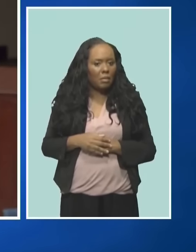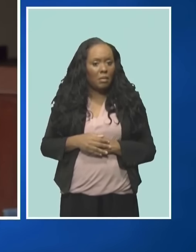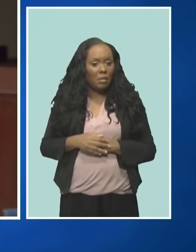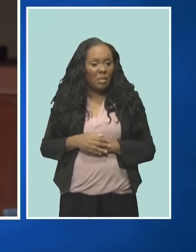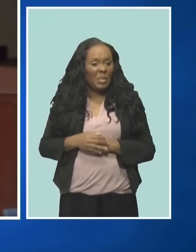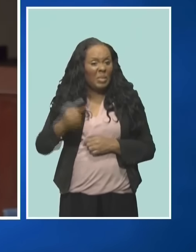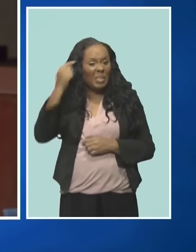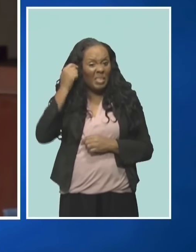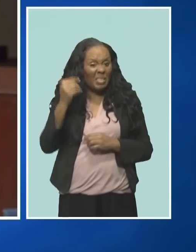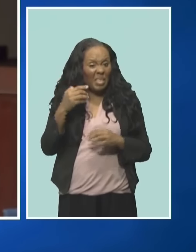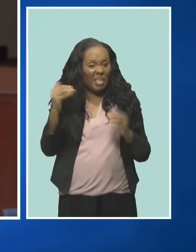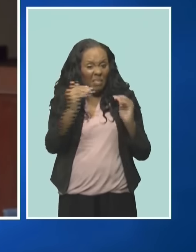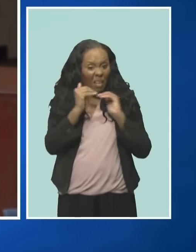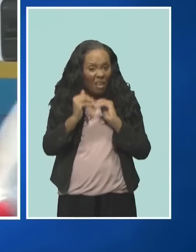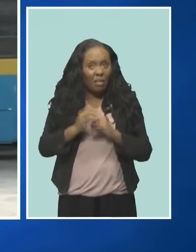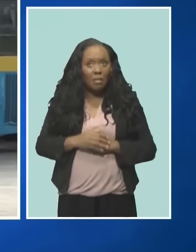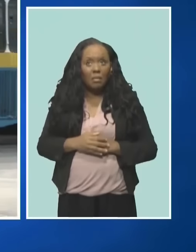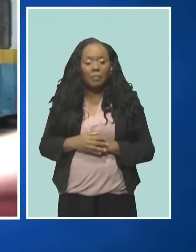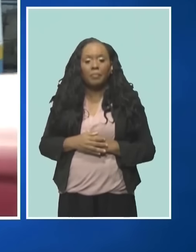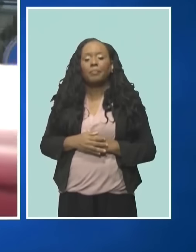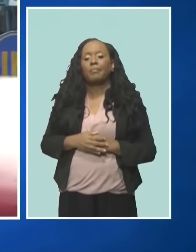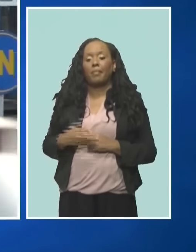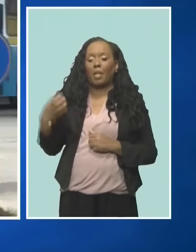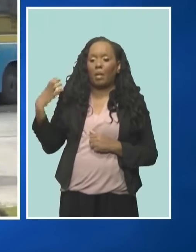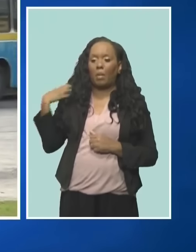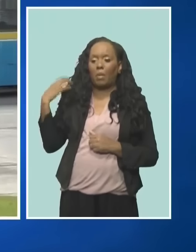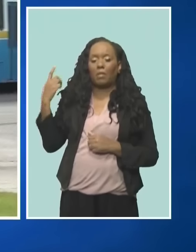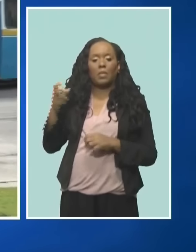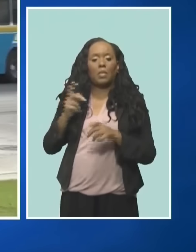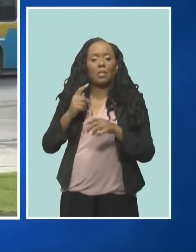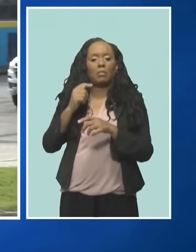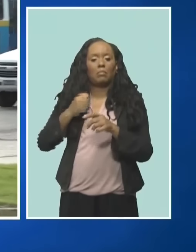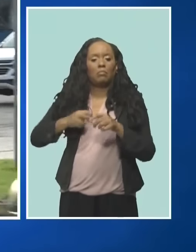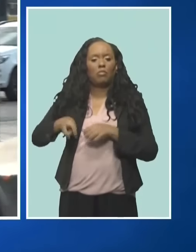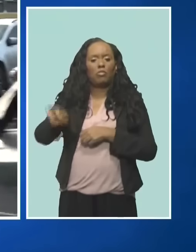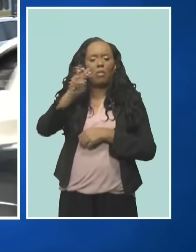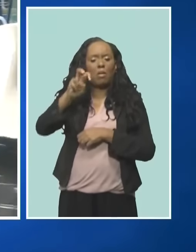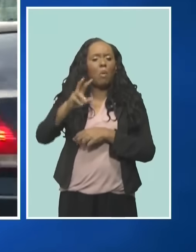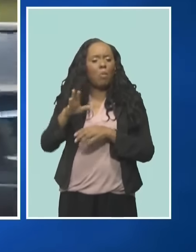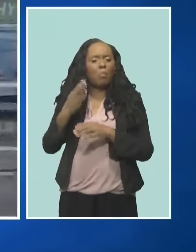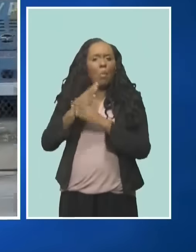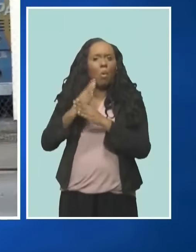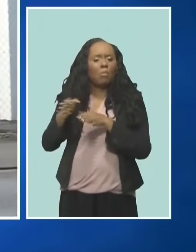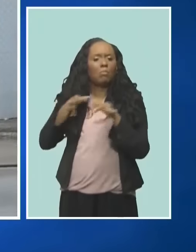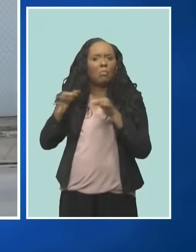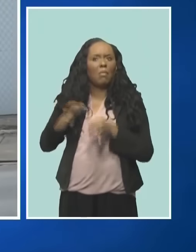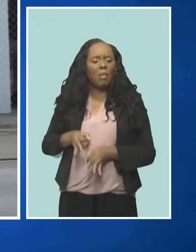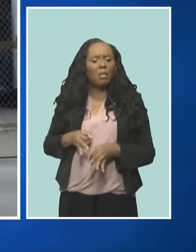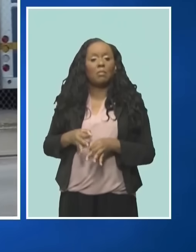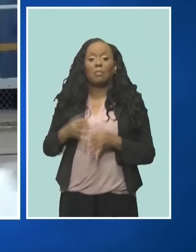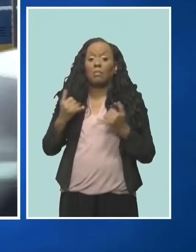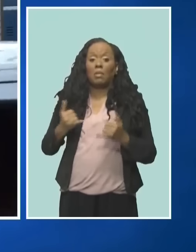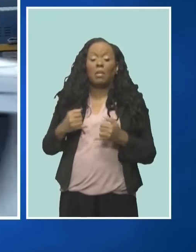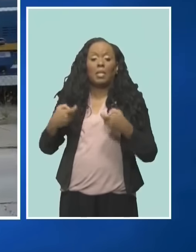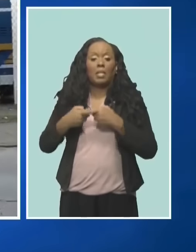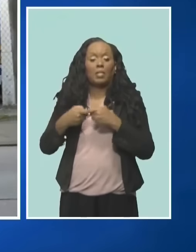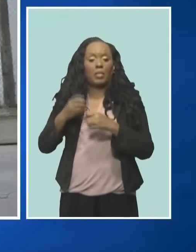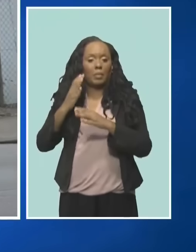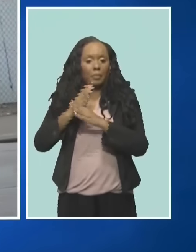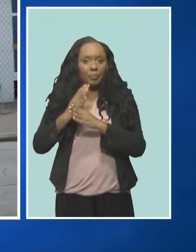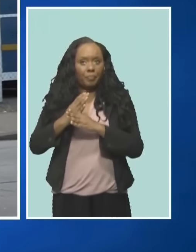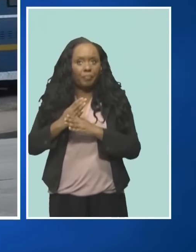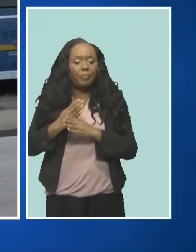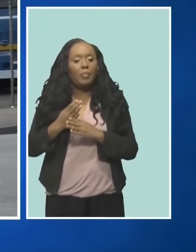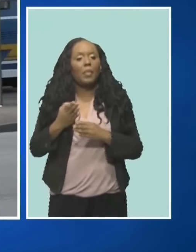of the Transport Board, Fabian Wharton, sought to explain the challenges at this time, particularly with the electric buses, which along with